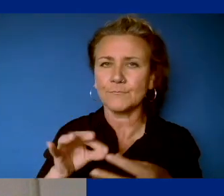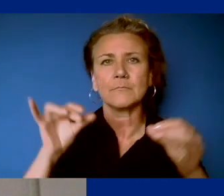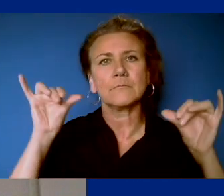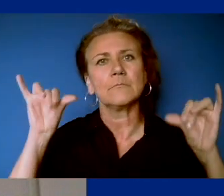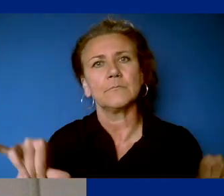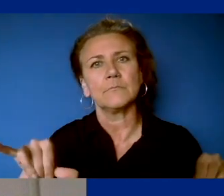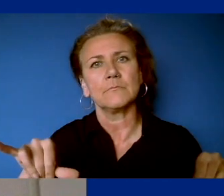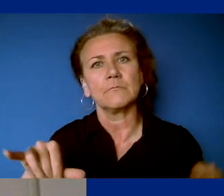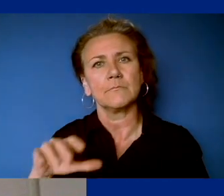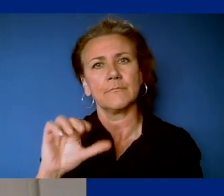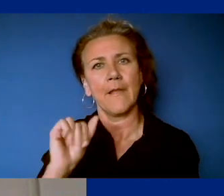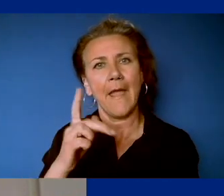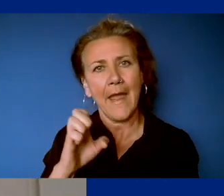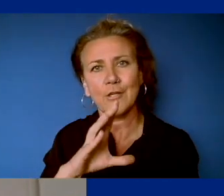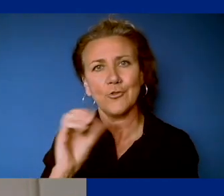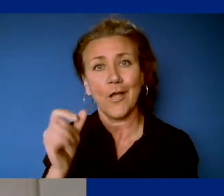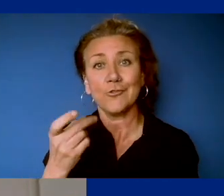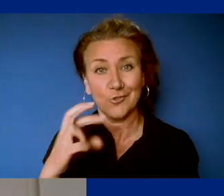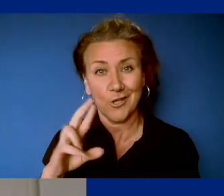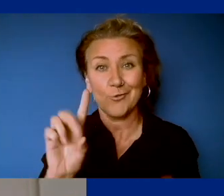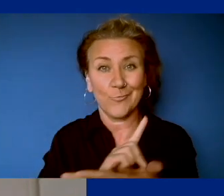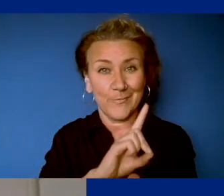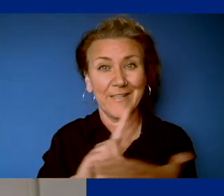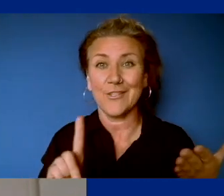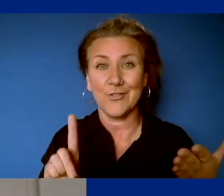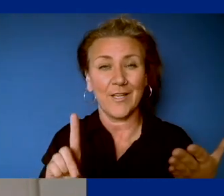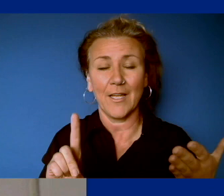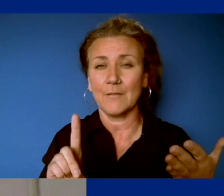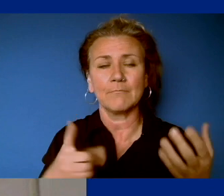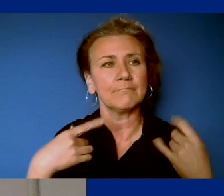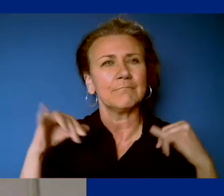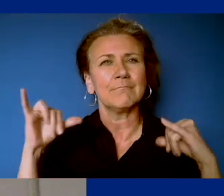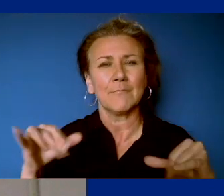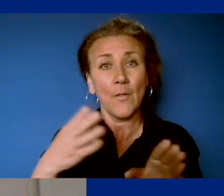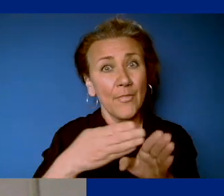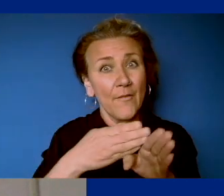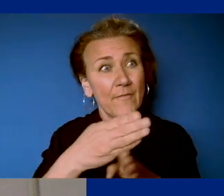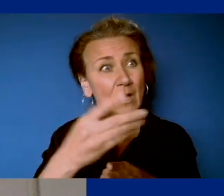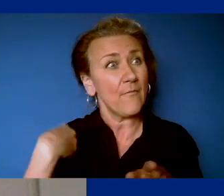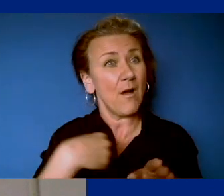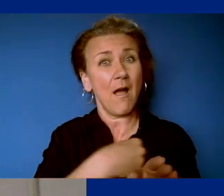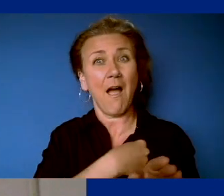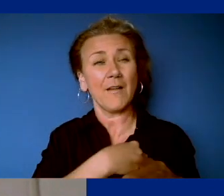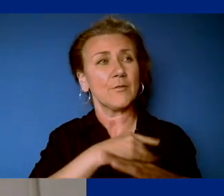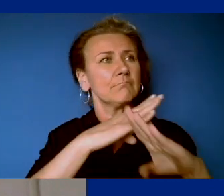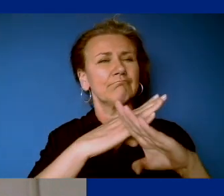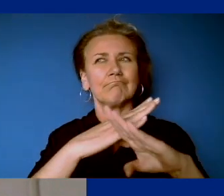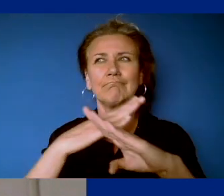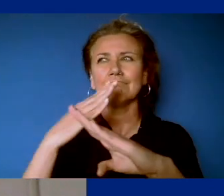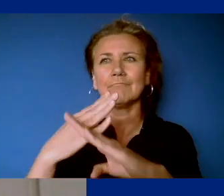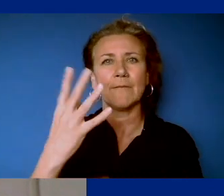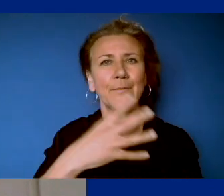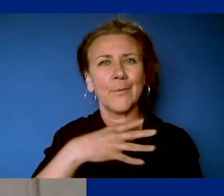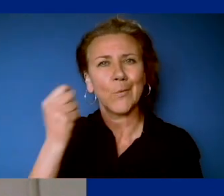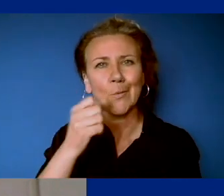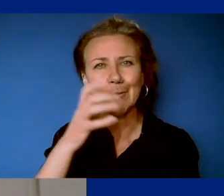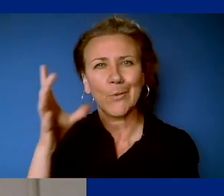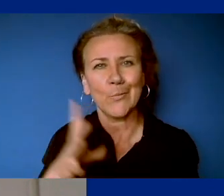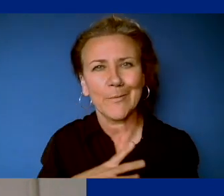age discrimination. The decision-making table in the field we loved still won't make room for older